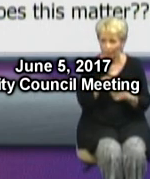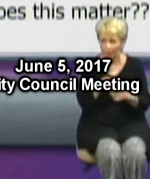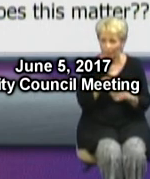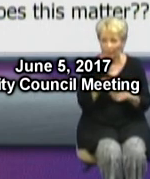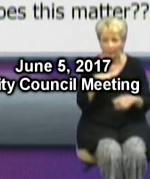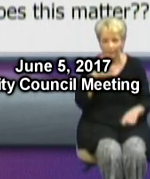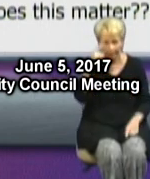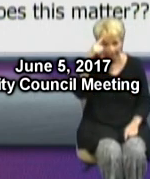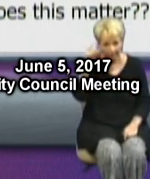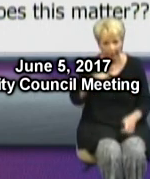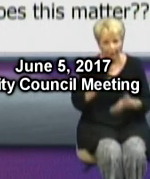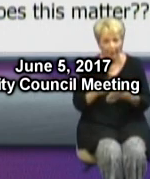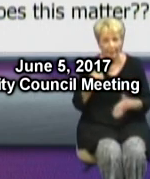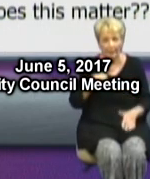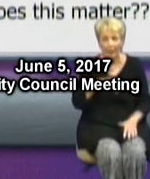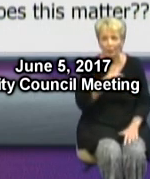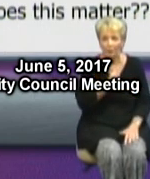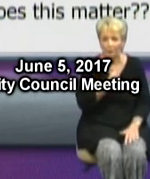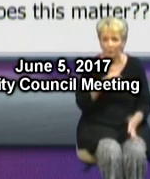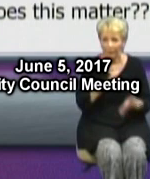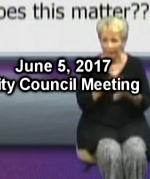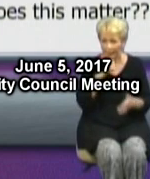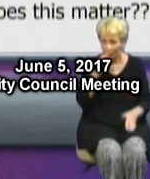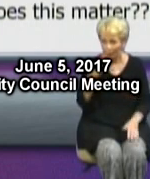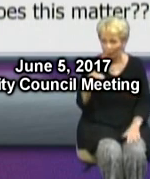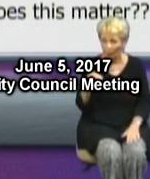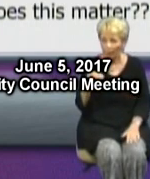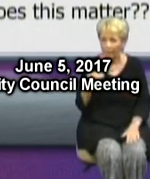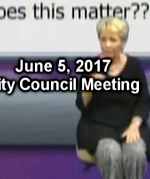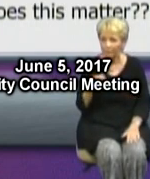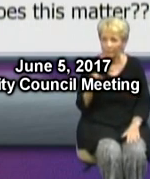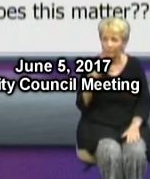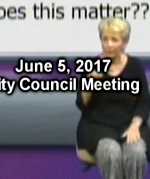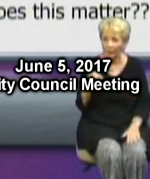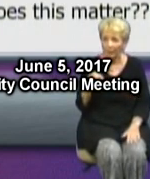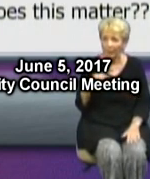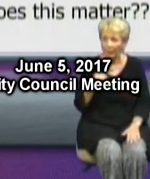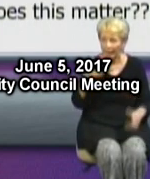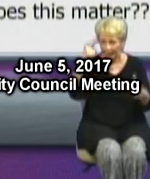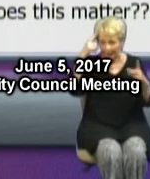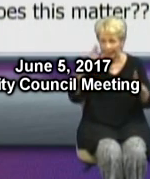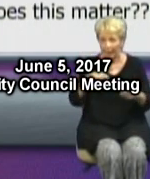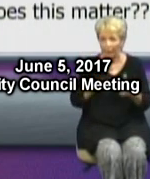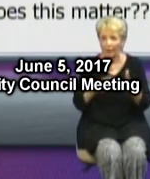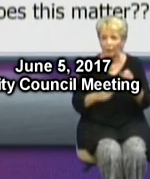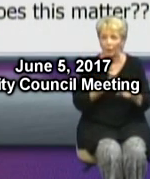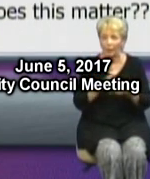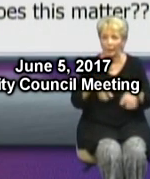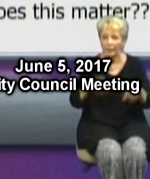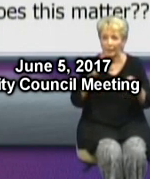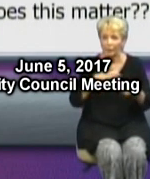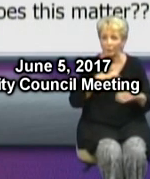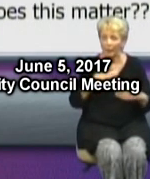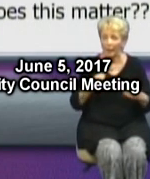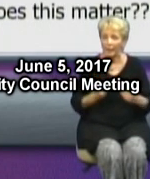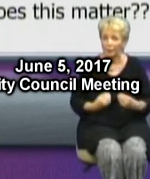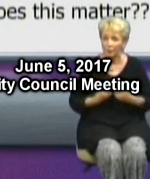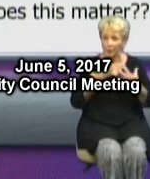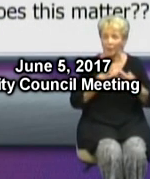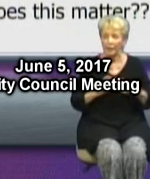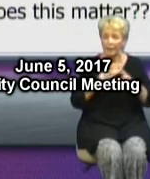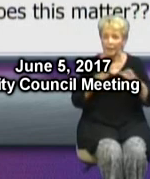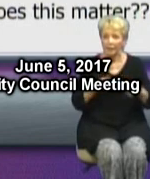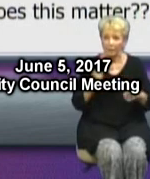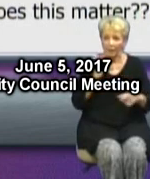I thought, yep, that's us. That's Morganton. So I decided that this year I would take my inspiration and give us